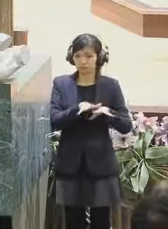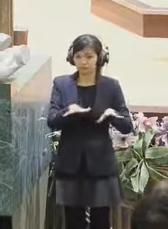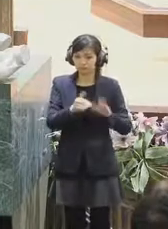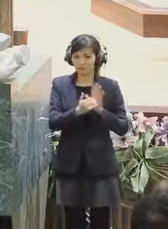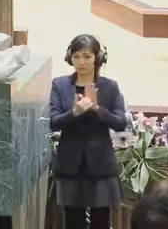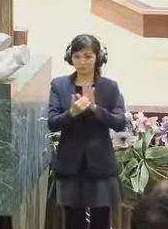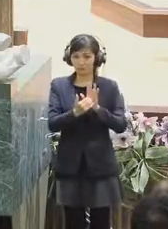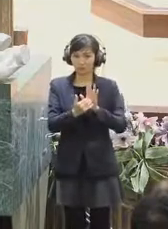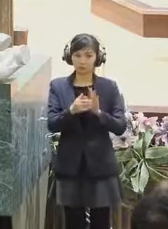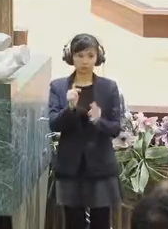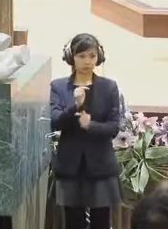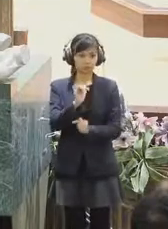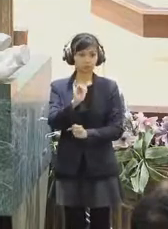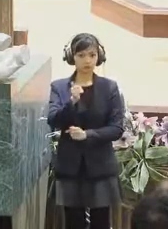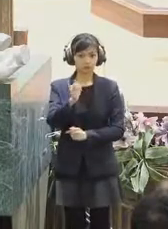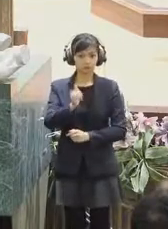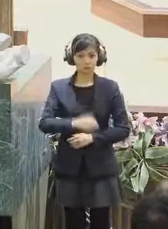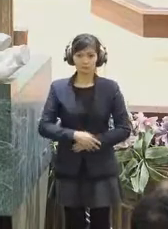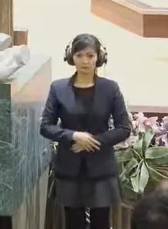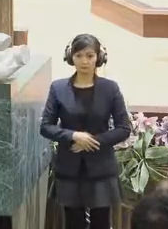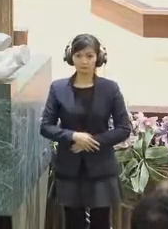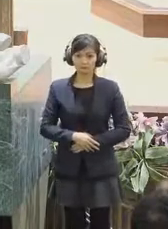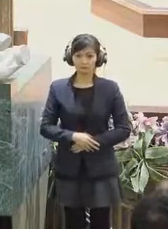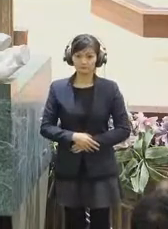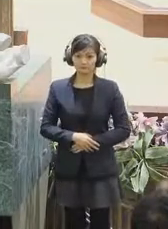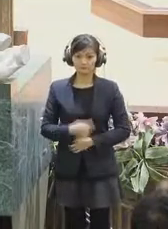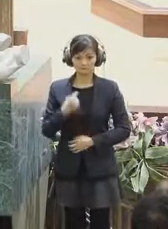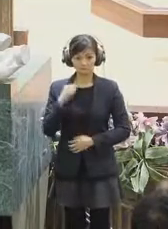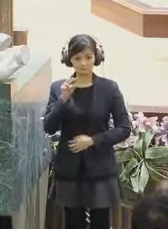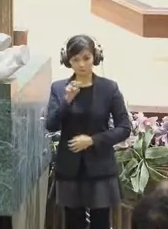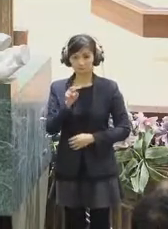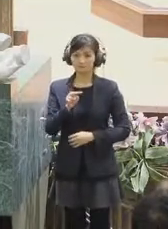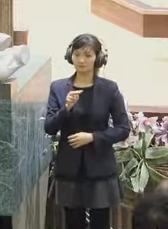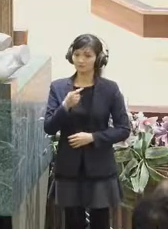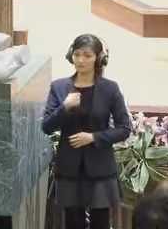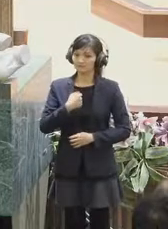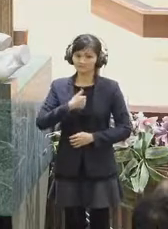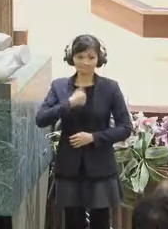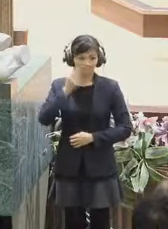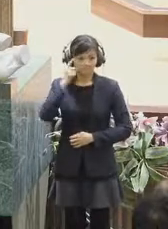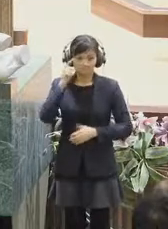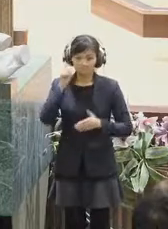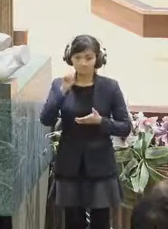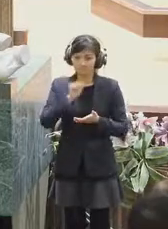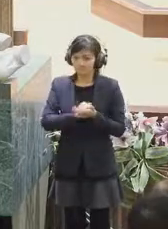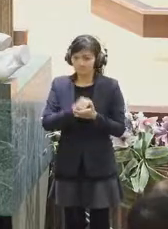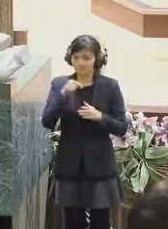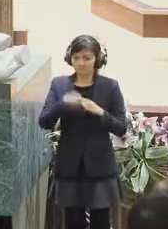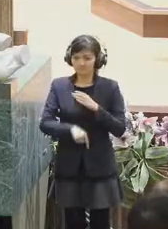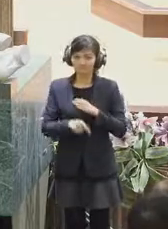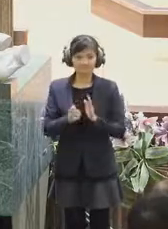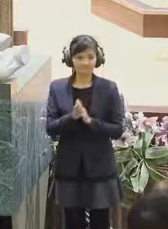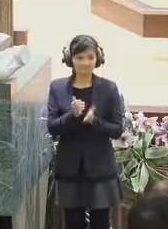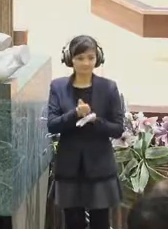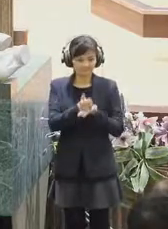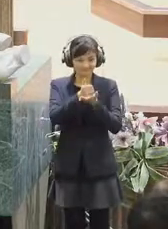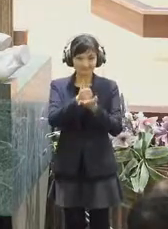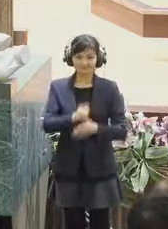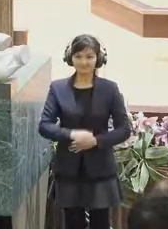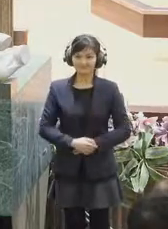effectively. We're very impressed by that. And to do this, you made use of